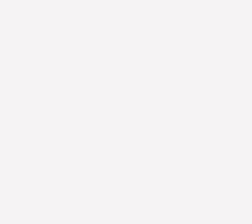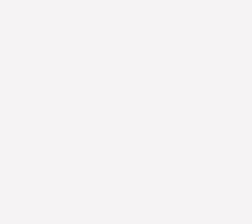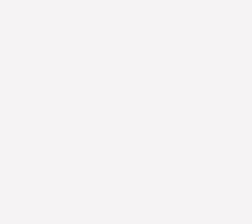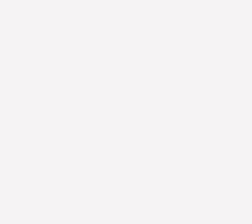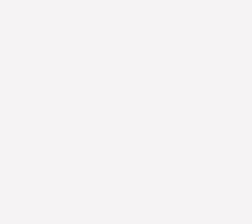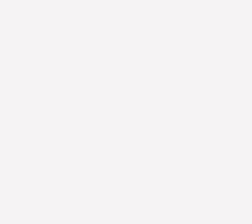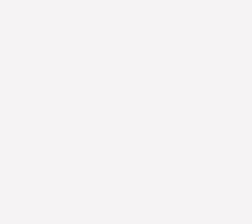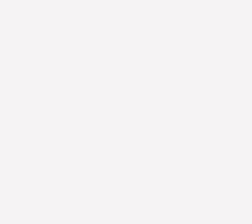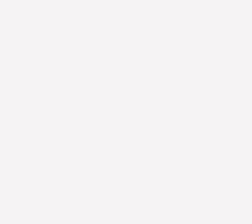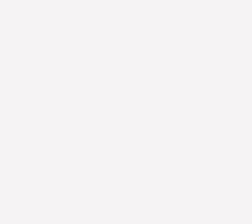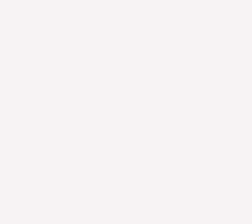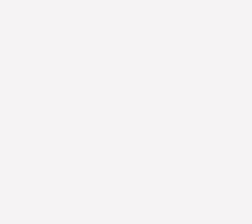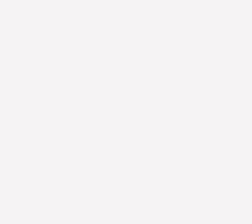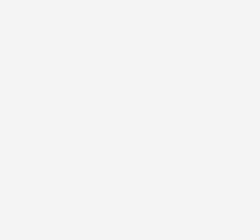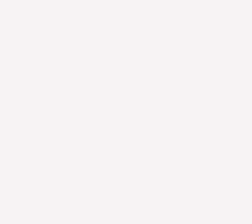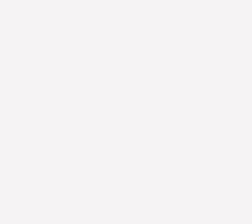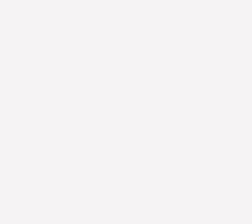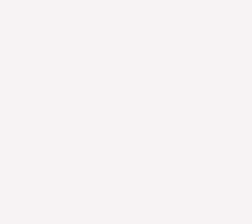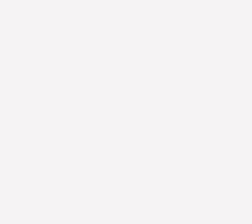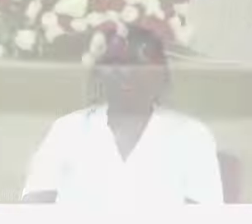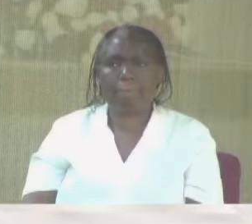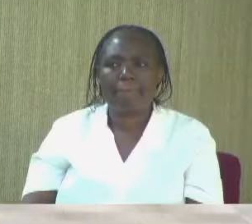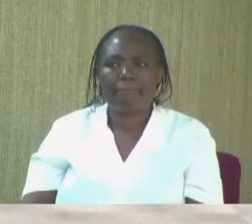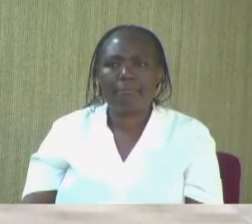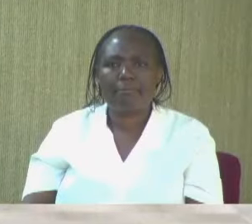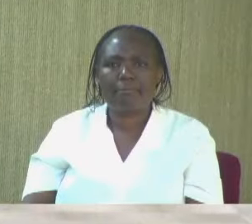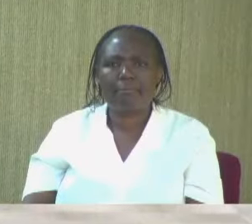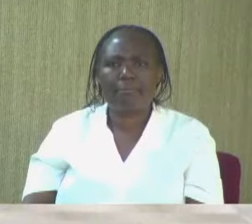lamentation, where did he get those expressions from?